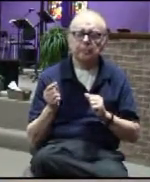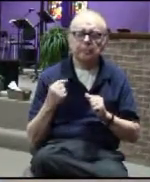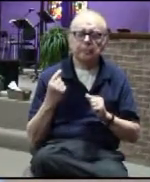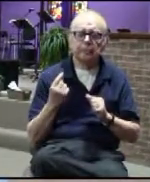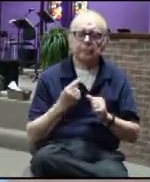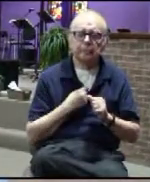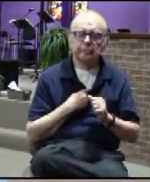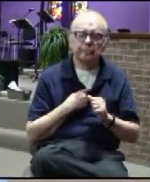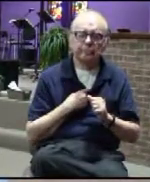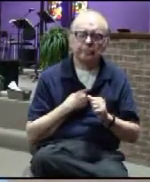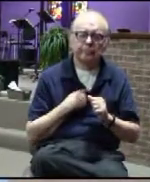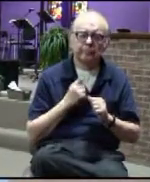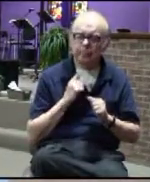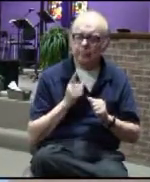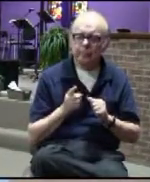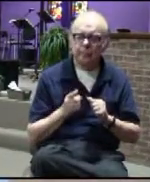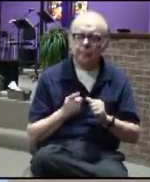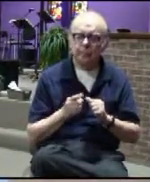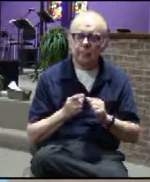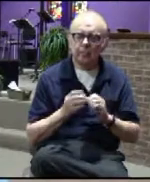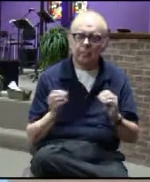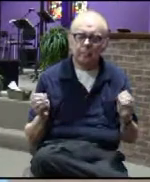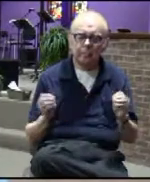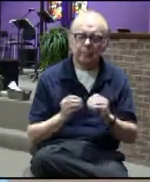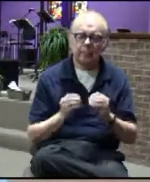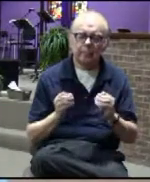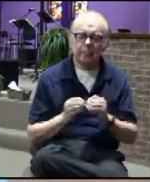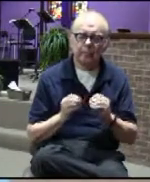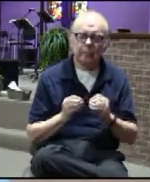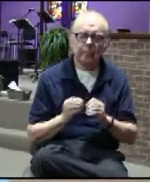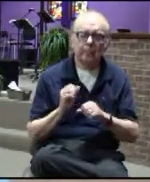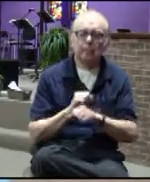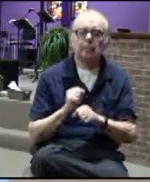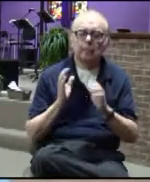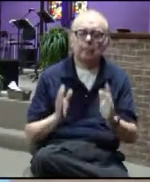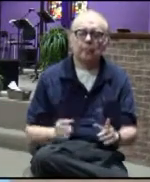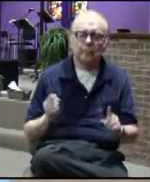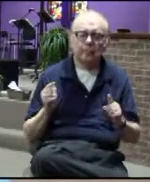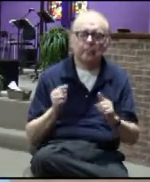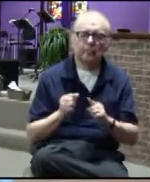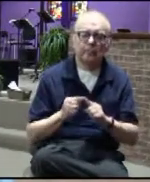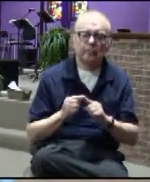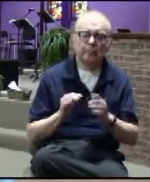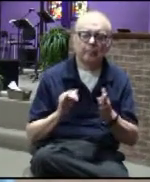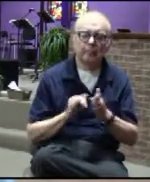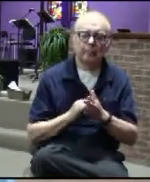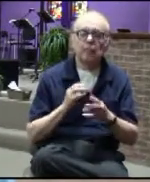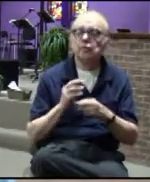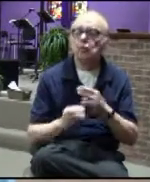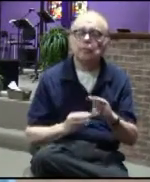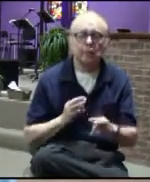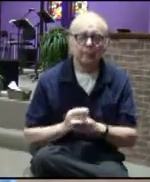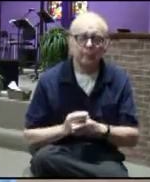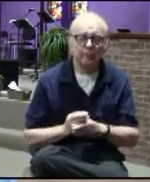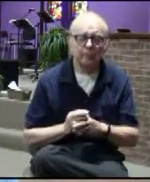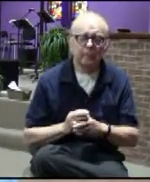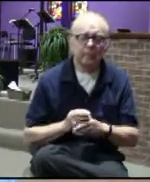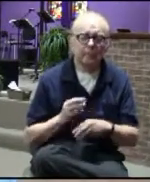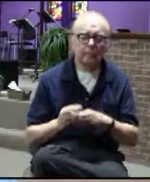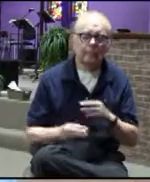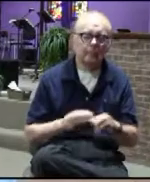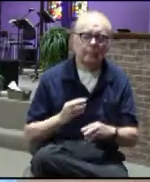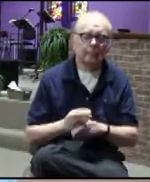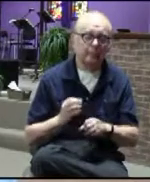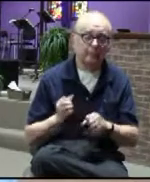we are no longer a slave to this world this world